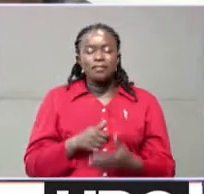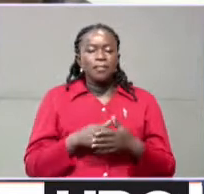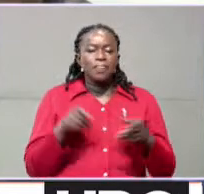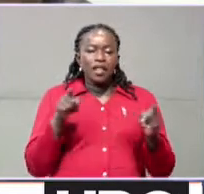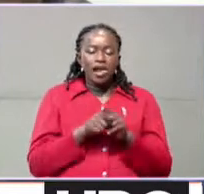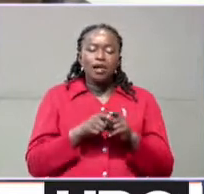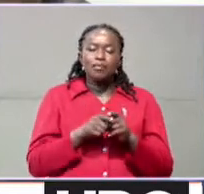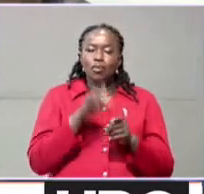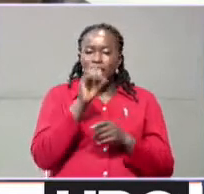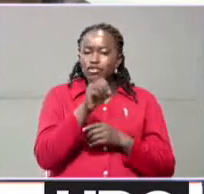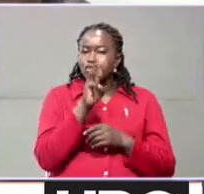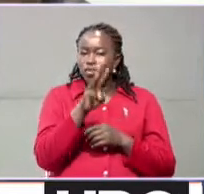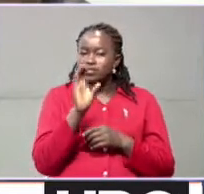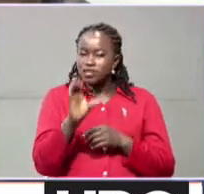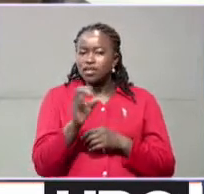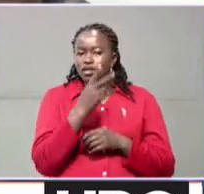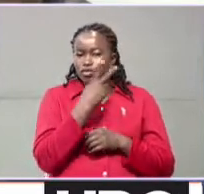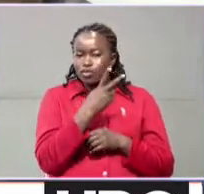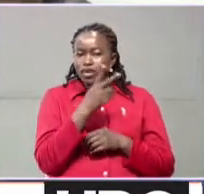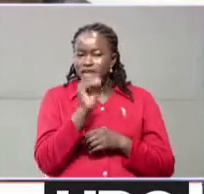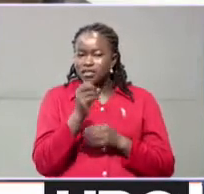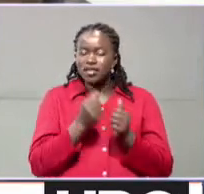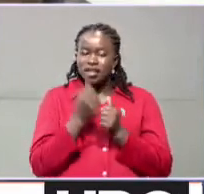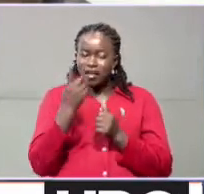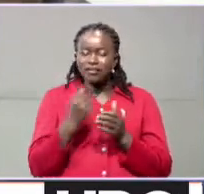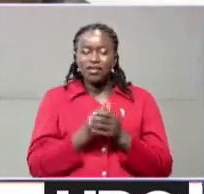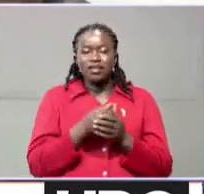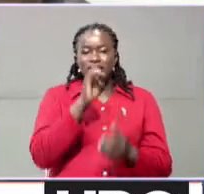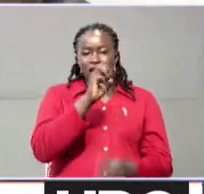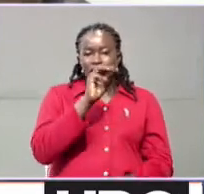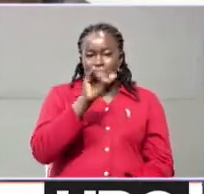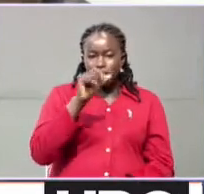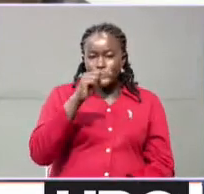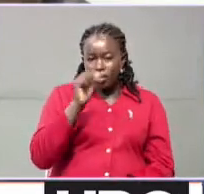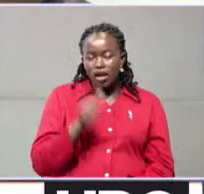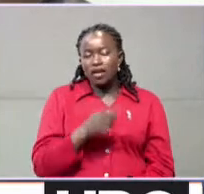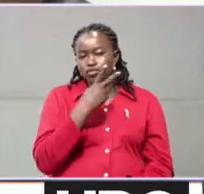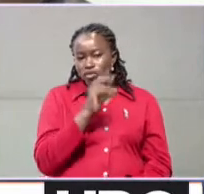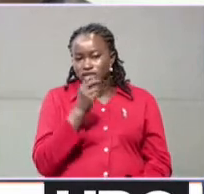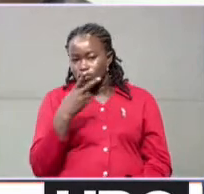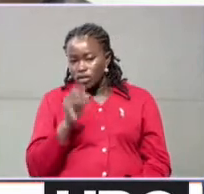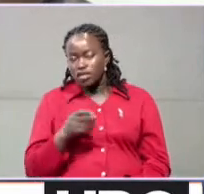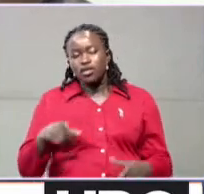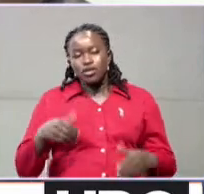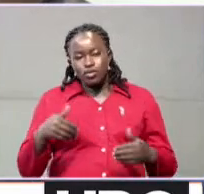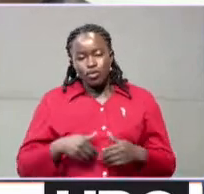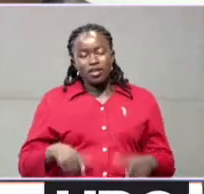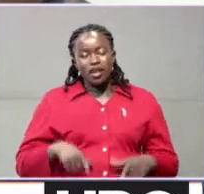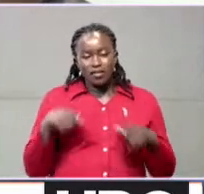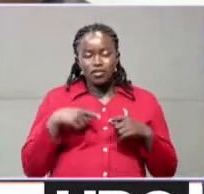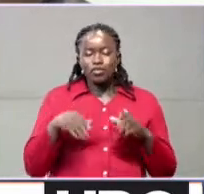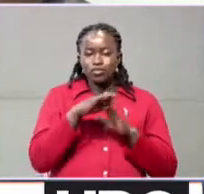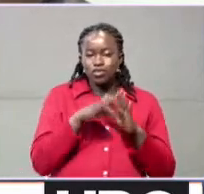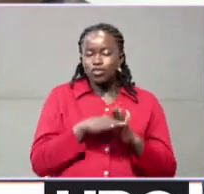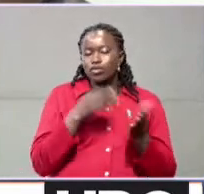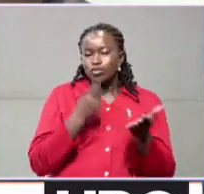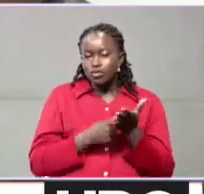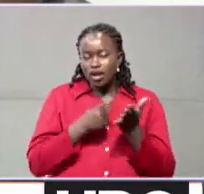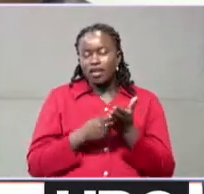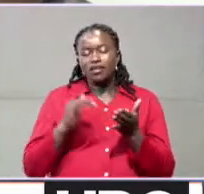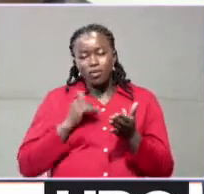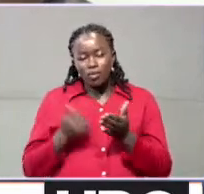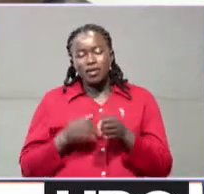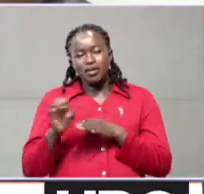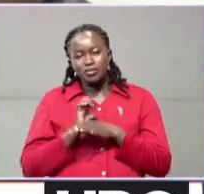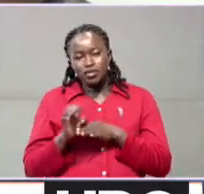wealth creation that is 2011 am yoga 2020 youth livelihood program and the uganda women entrepreneurship